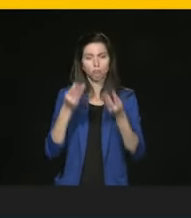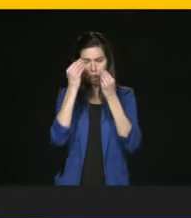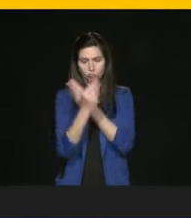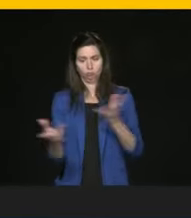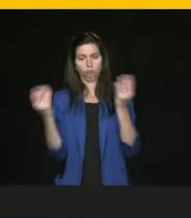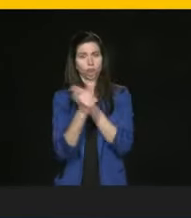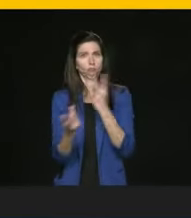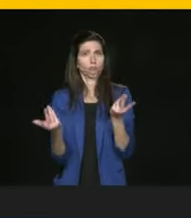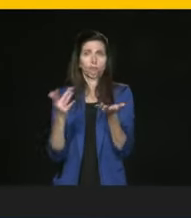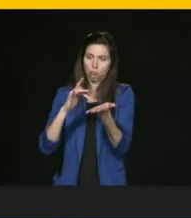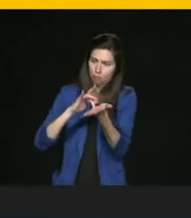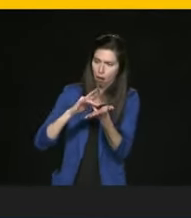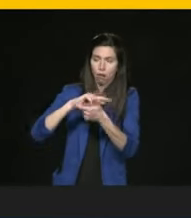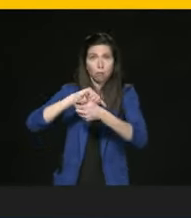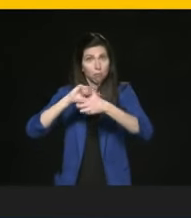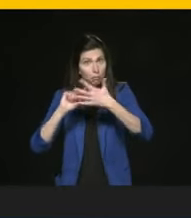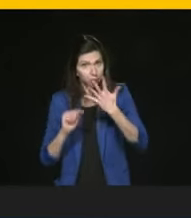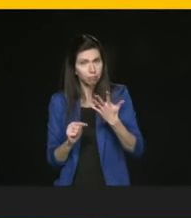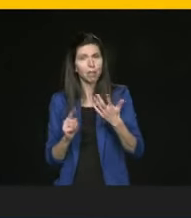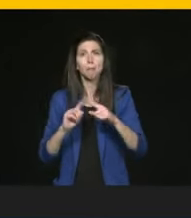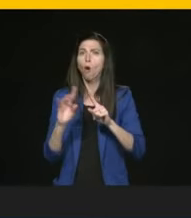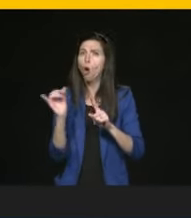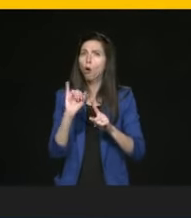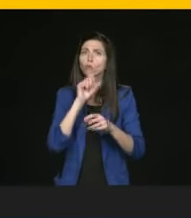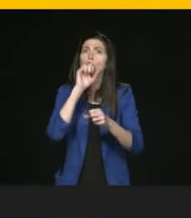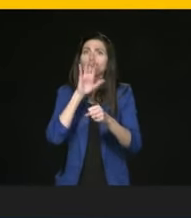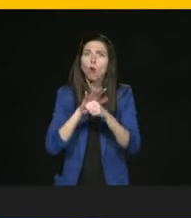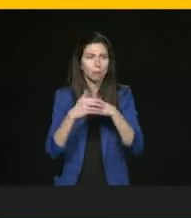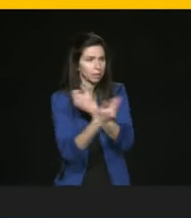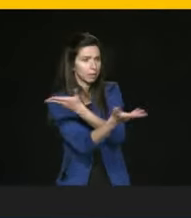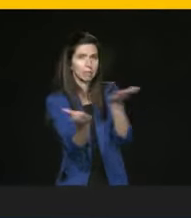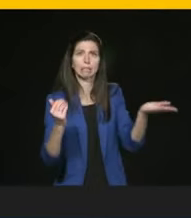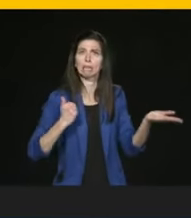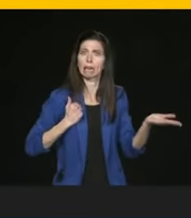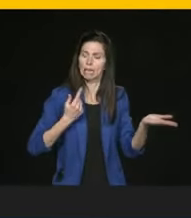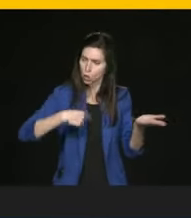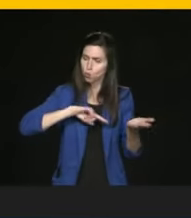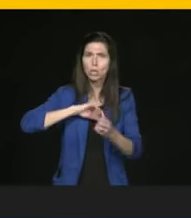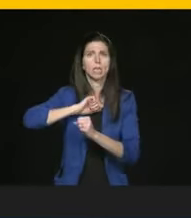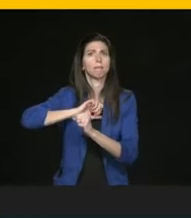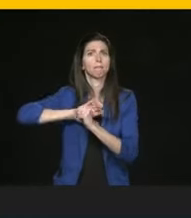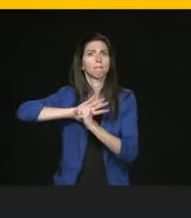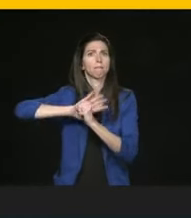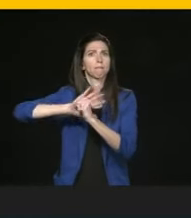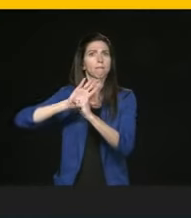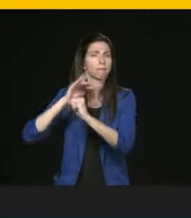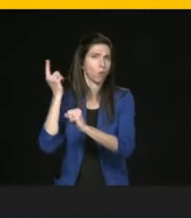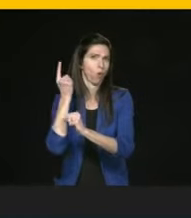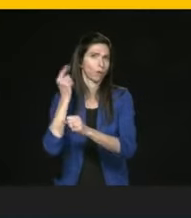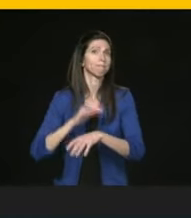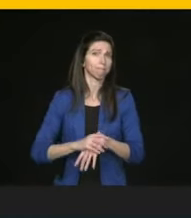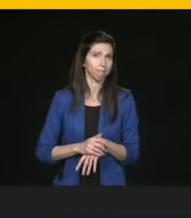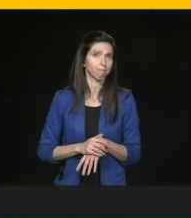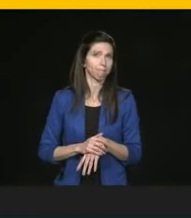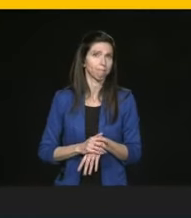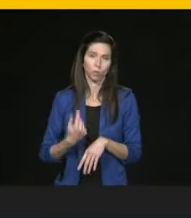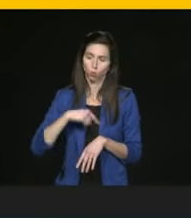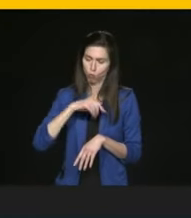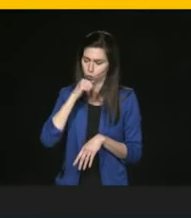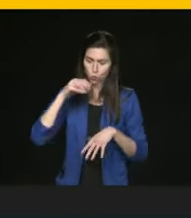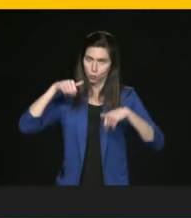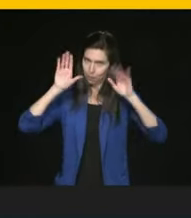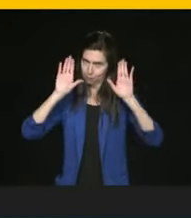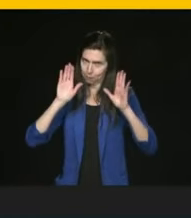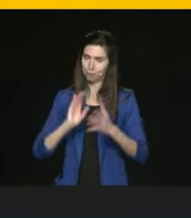we will always be working to maintain both the relationship and the movement of those goods. Thank you, Minister.